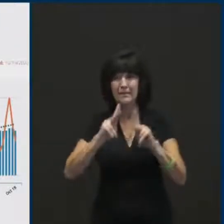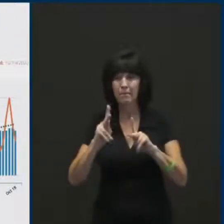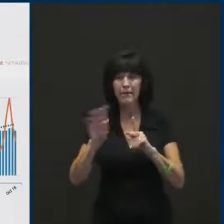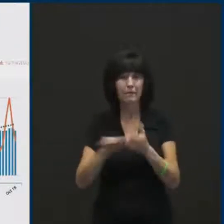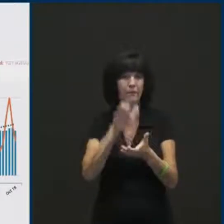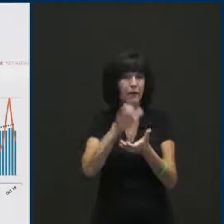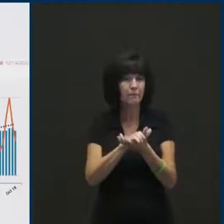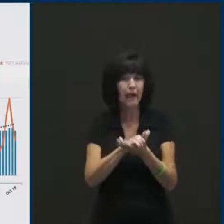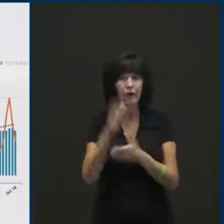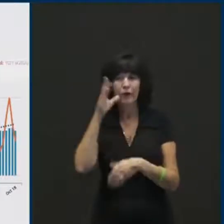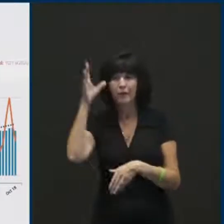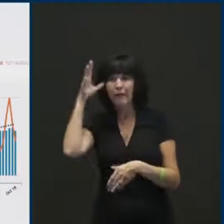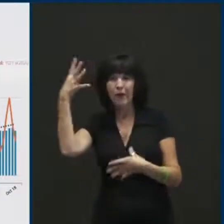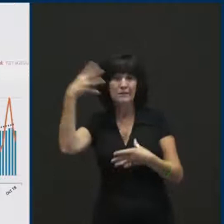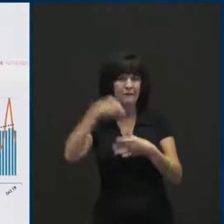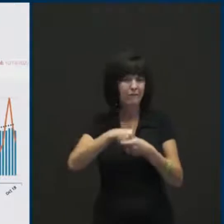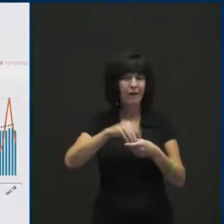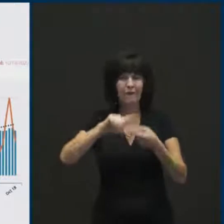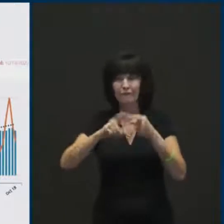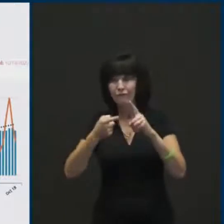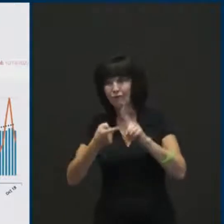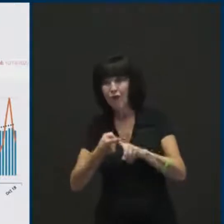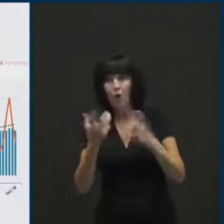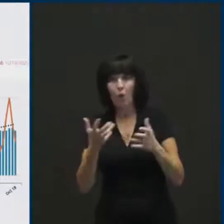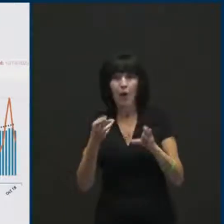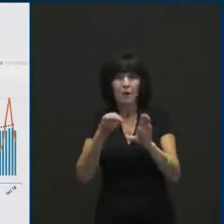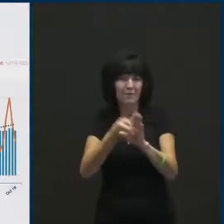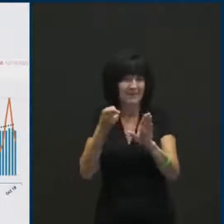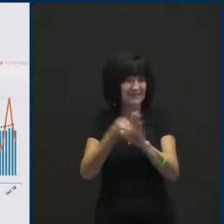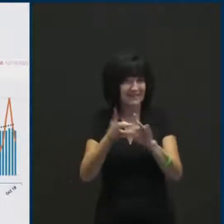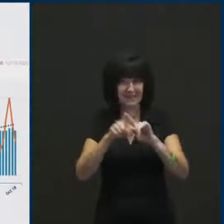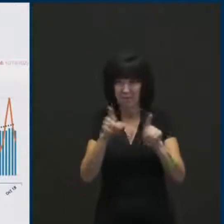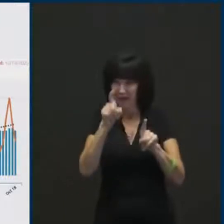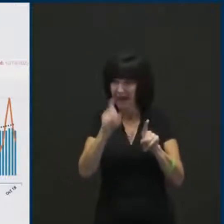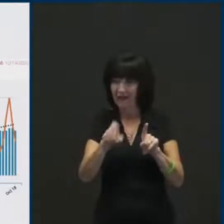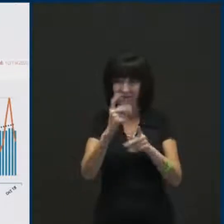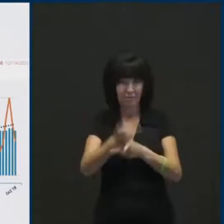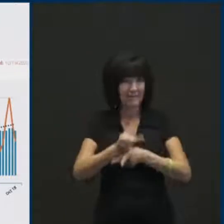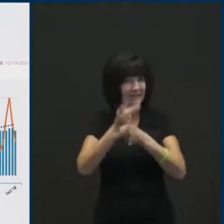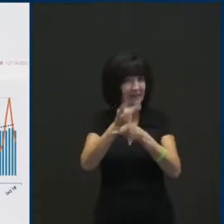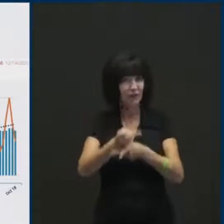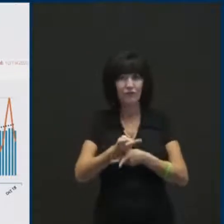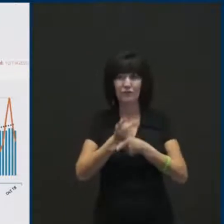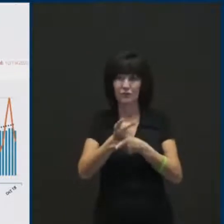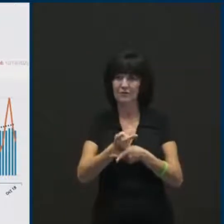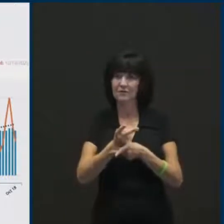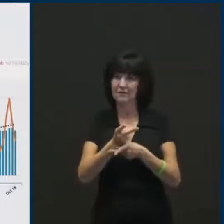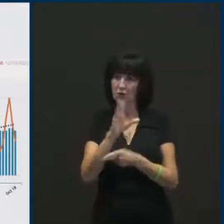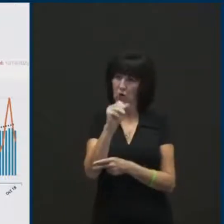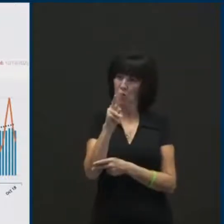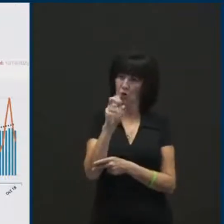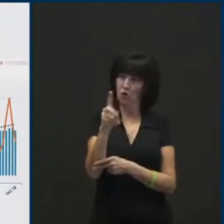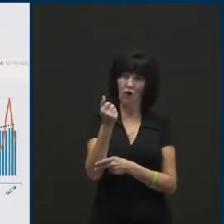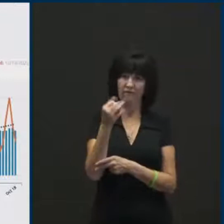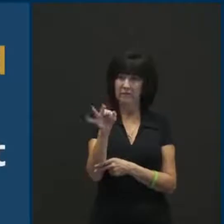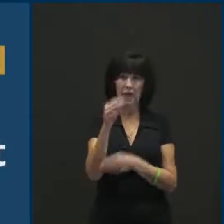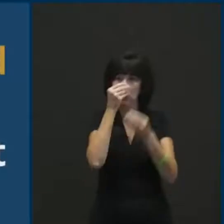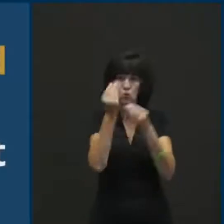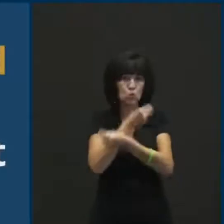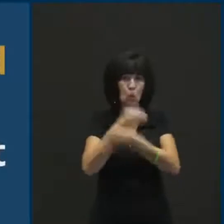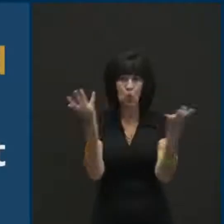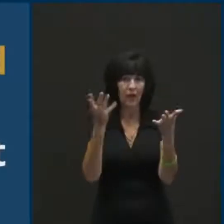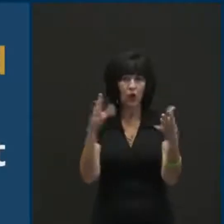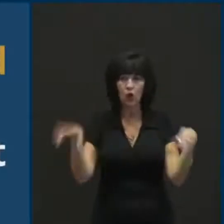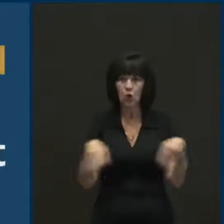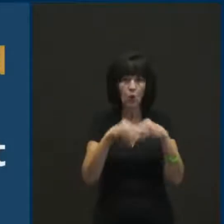parents involved in all that, and friends, and you want to participate, but you just have to be careful that COVID-19, this virus, doesn't care whether it's a